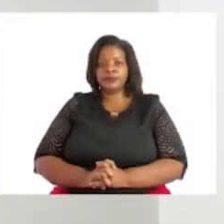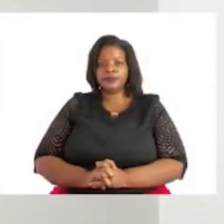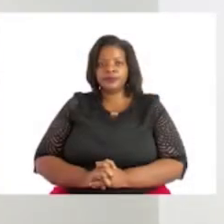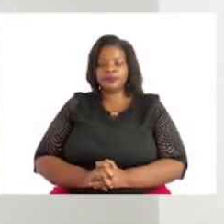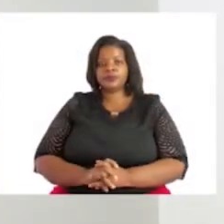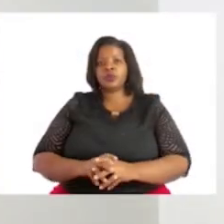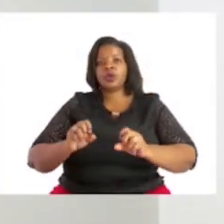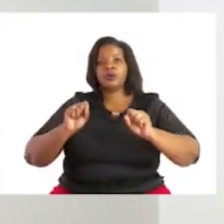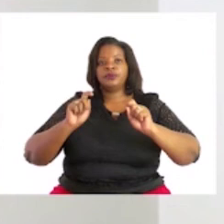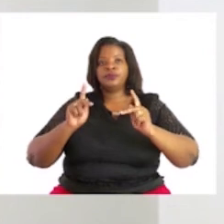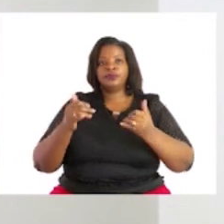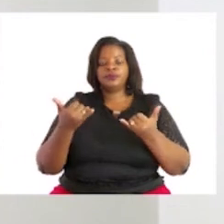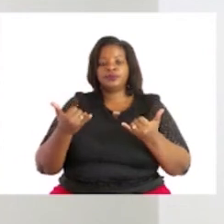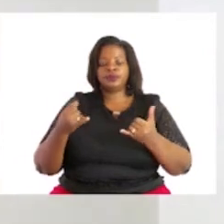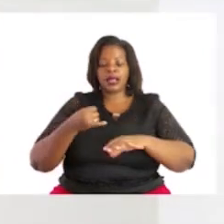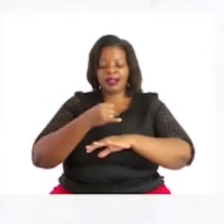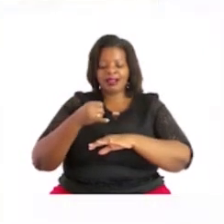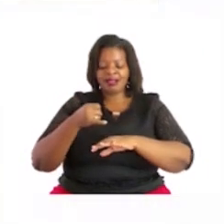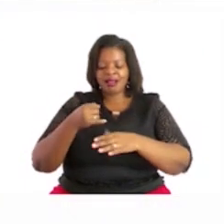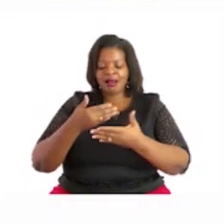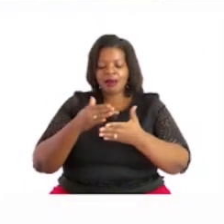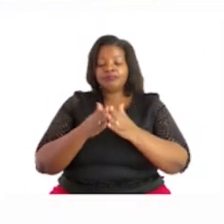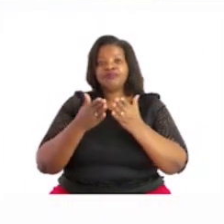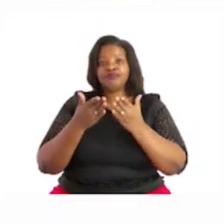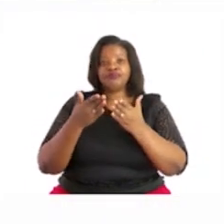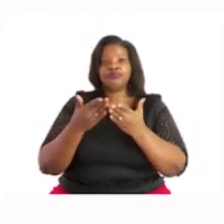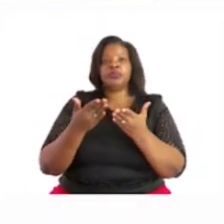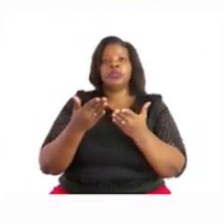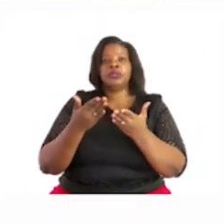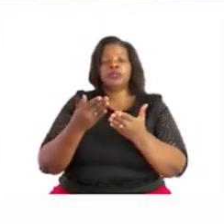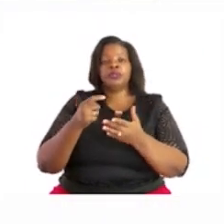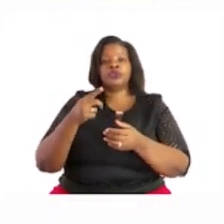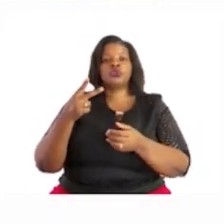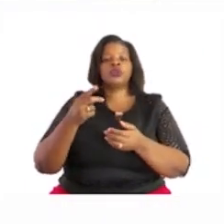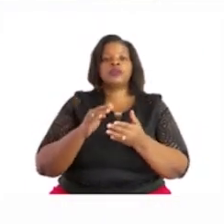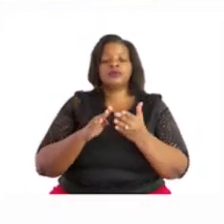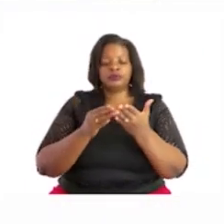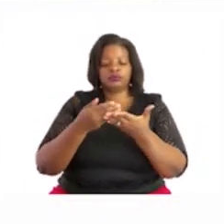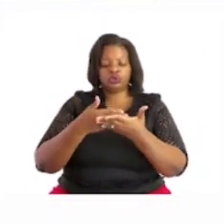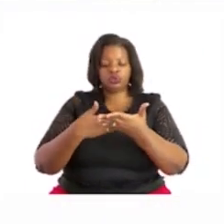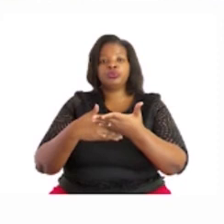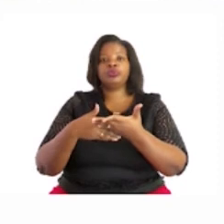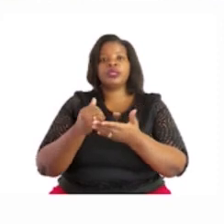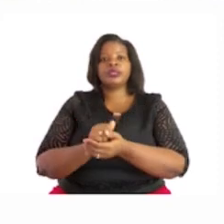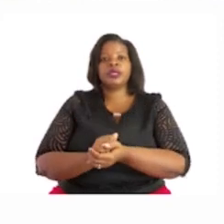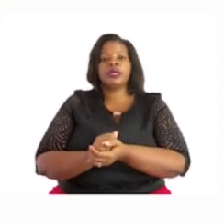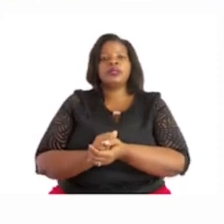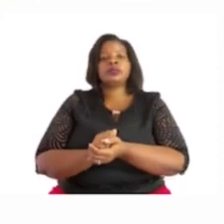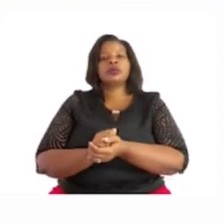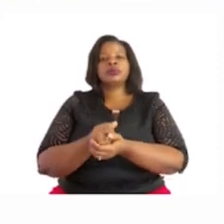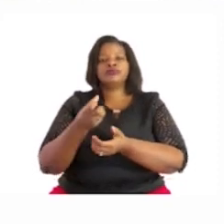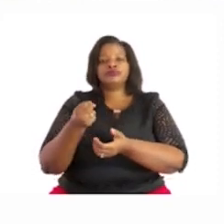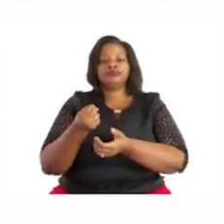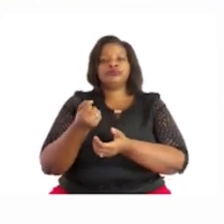Okay, let us now go to page 12, where the mathematic notes have started.